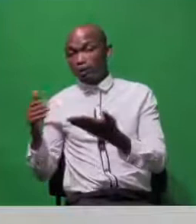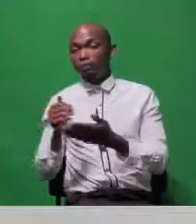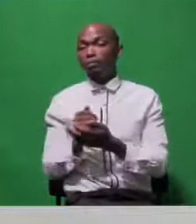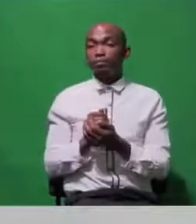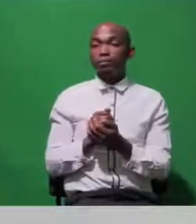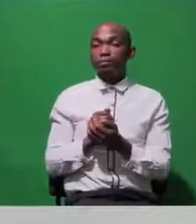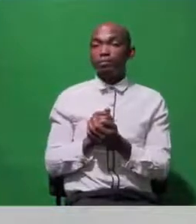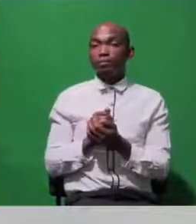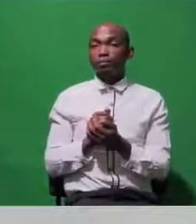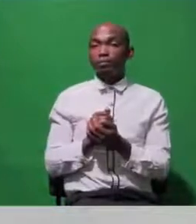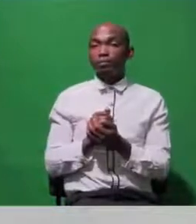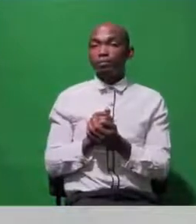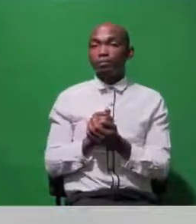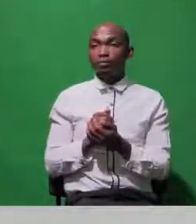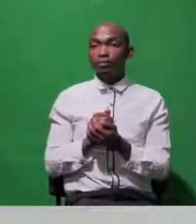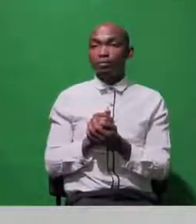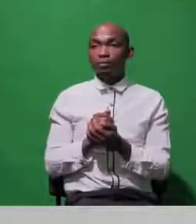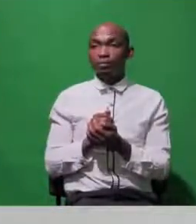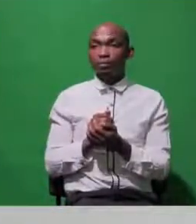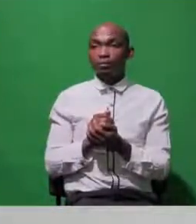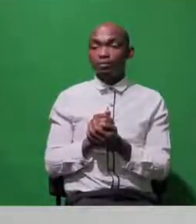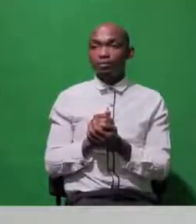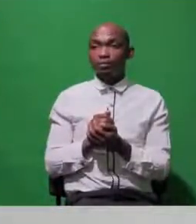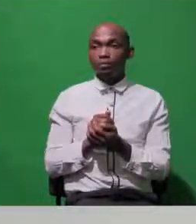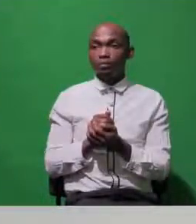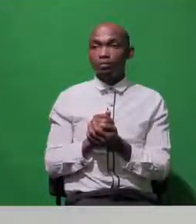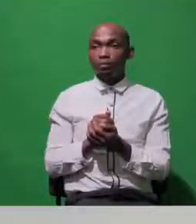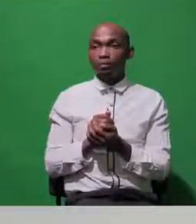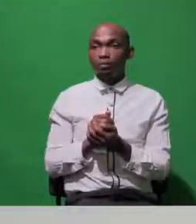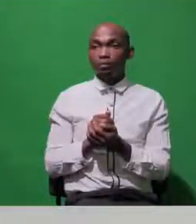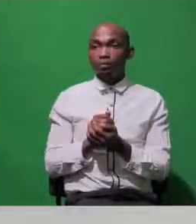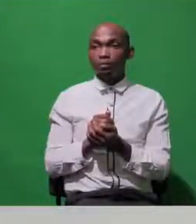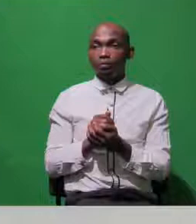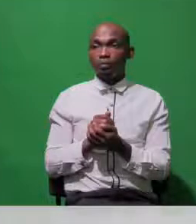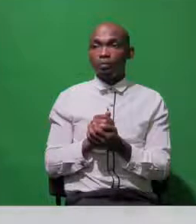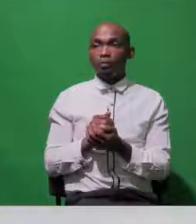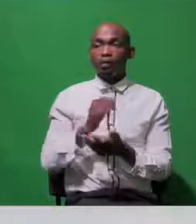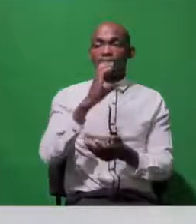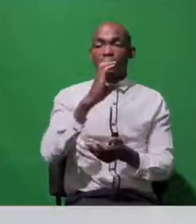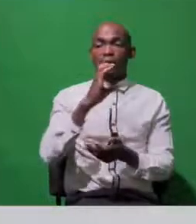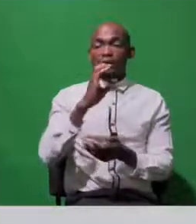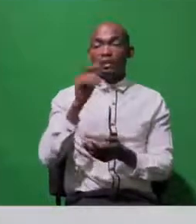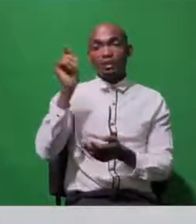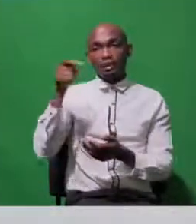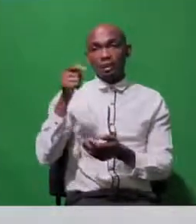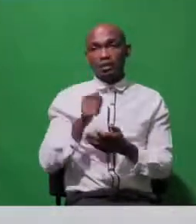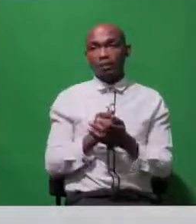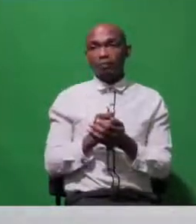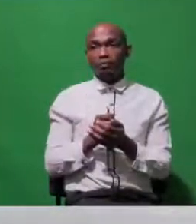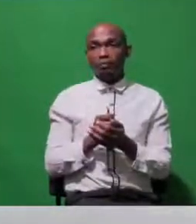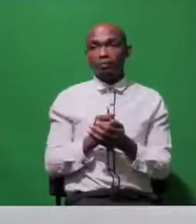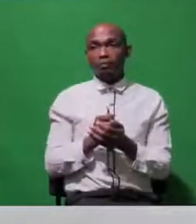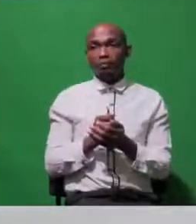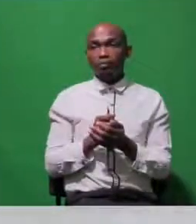up to this. So here is C dash. And then